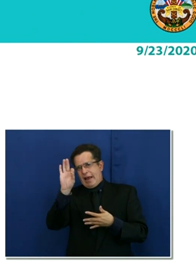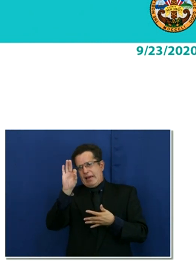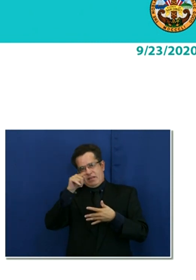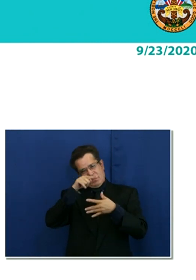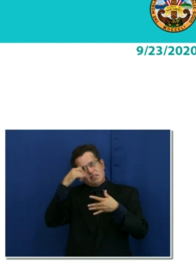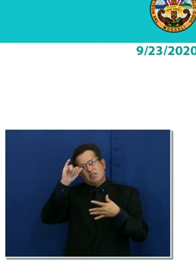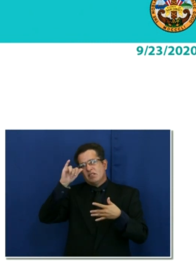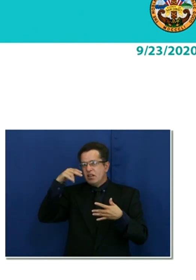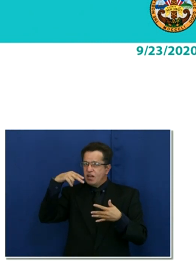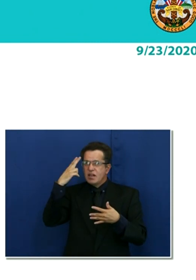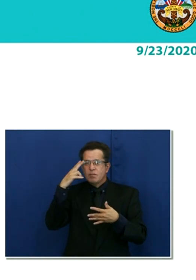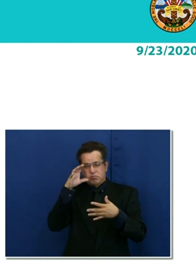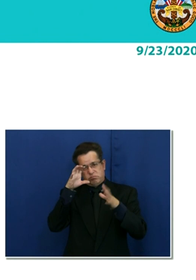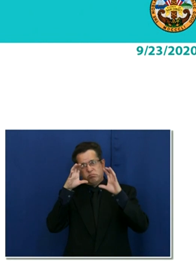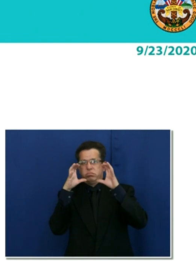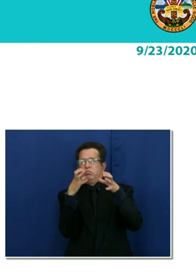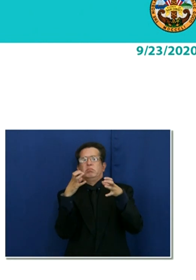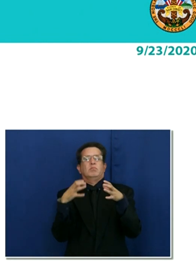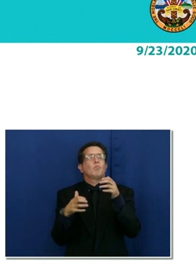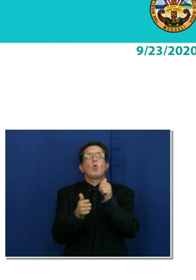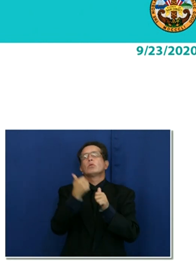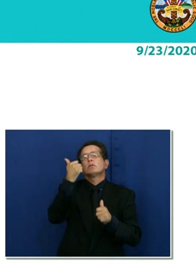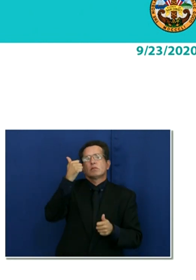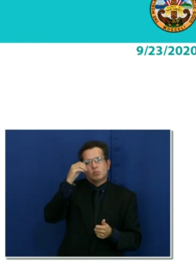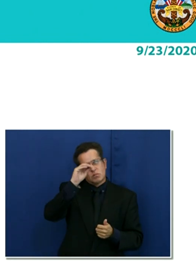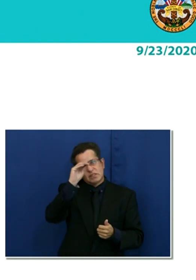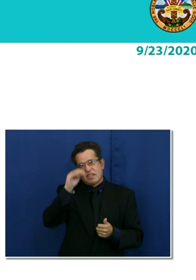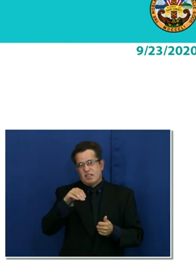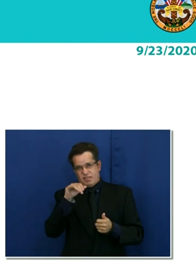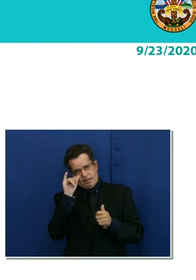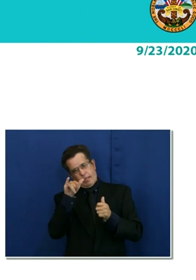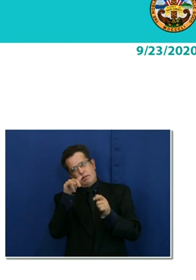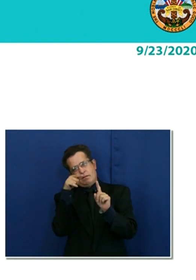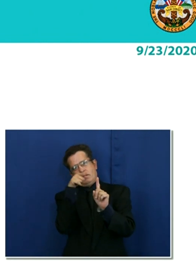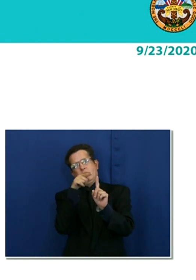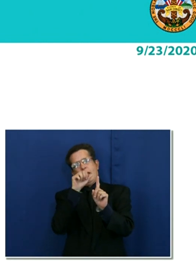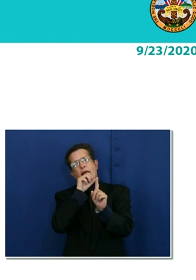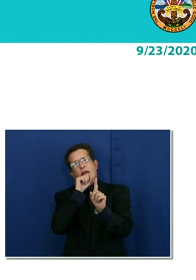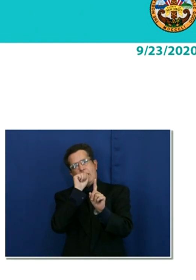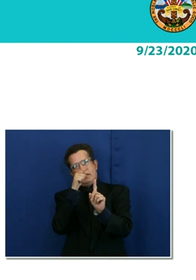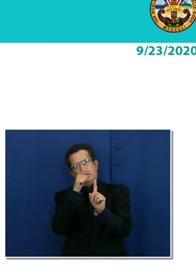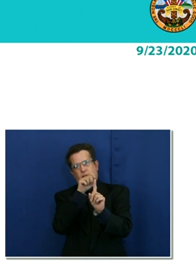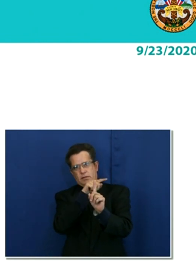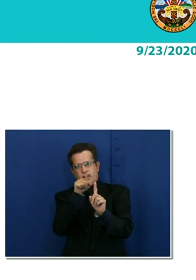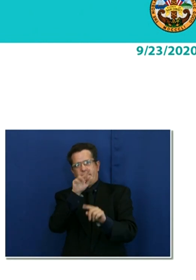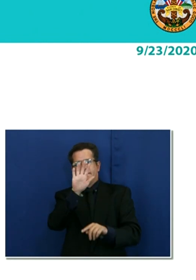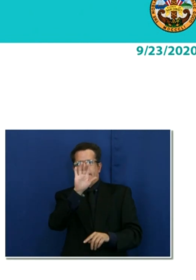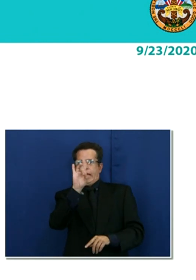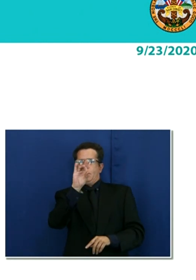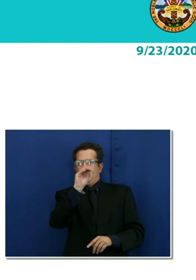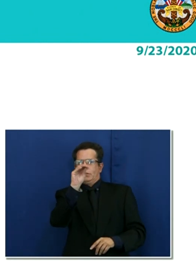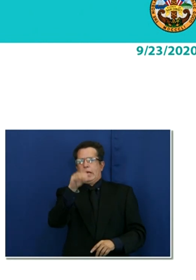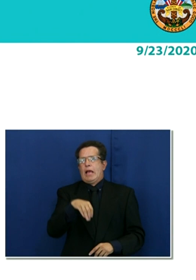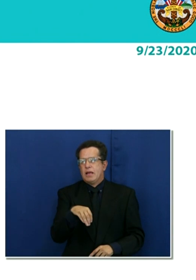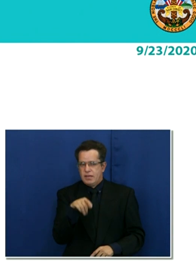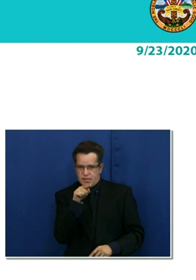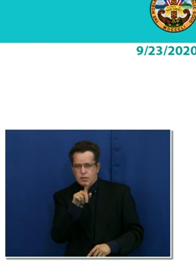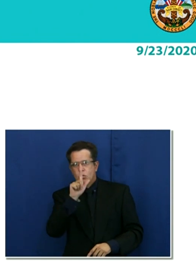still encompasses the majority of the overall cases at 58%, or